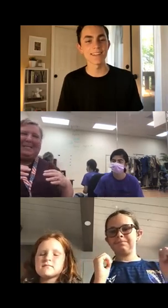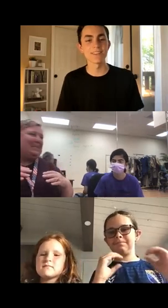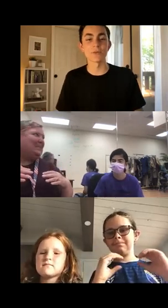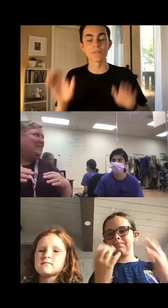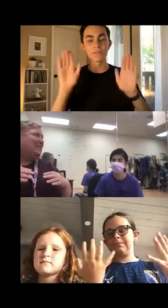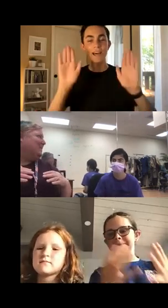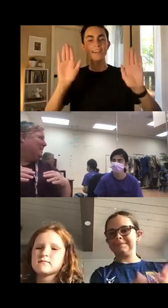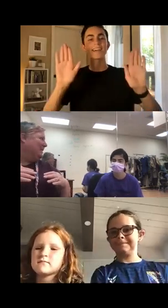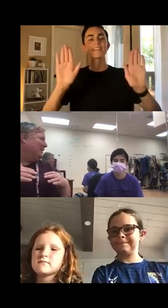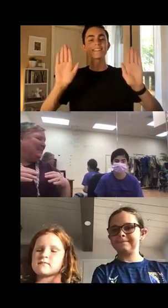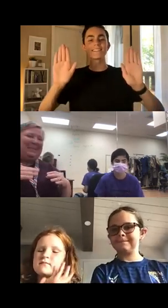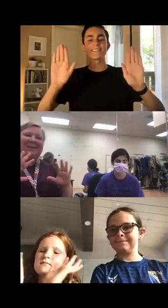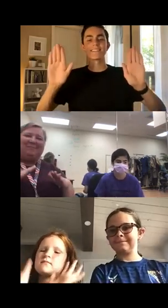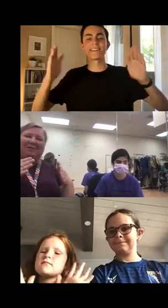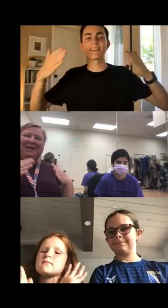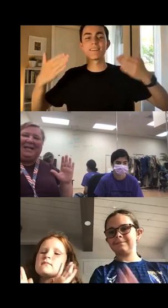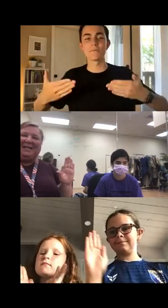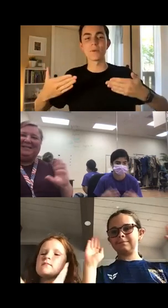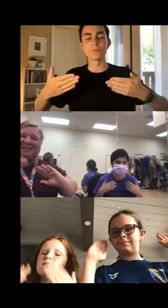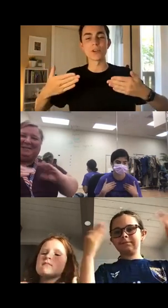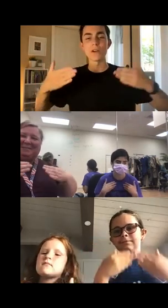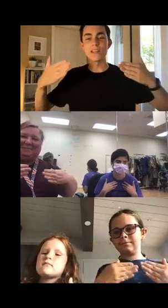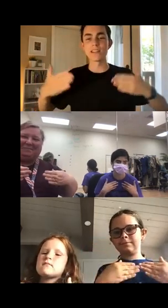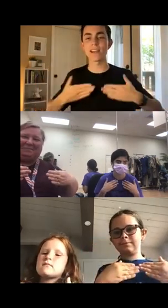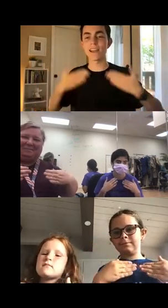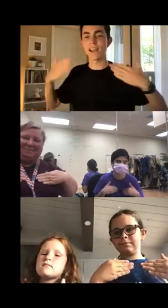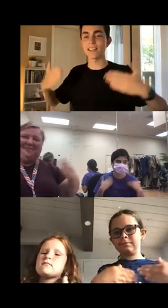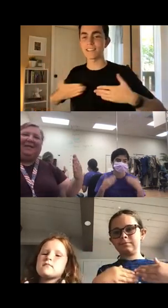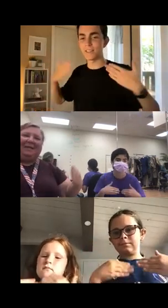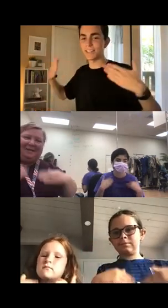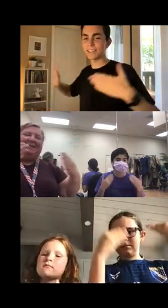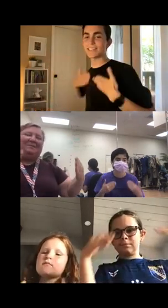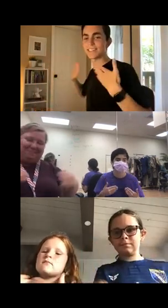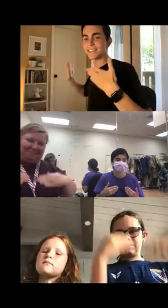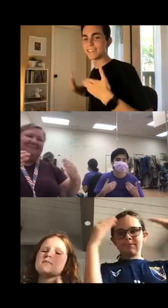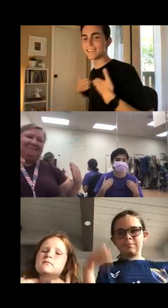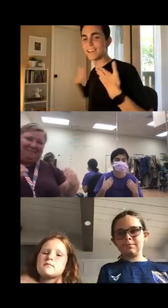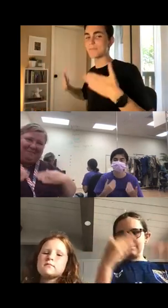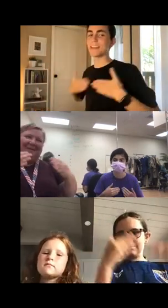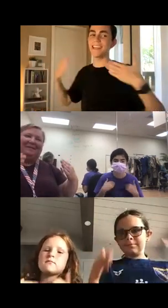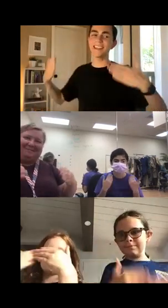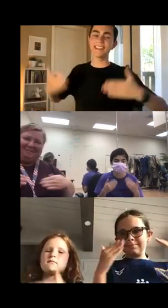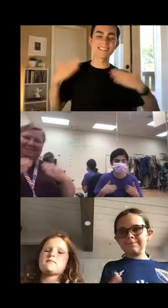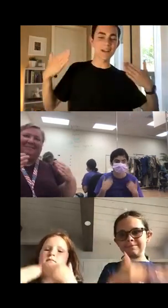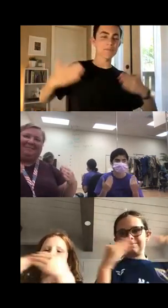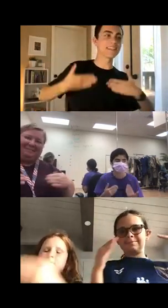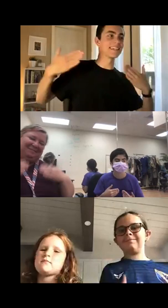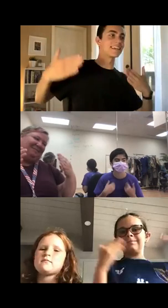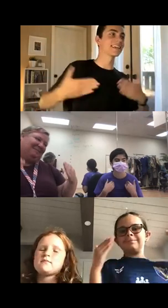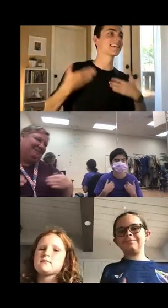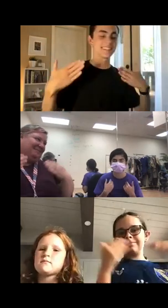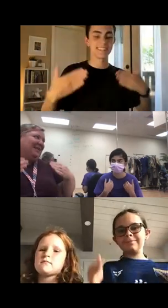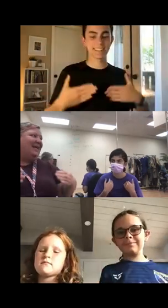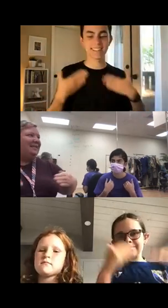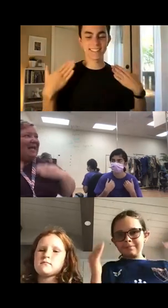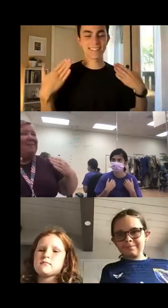Happy. Start with flat hands. Glad he- Palms go in and do this. Oh. Happy.